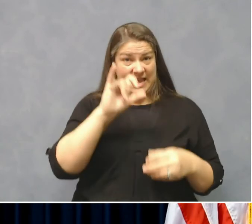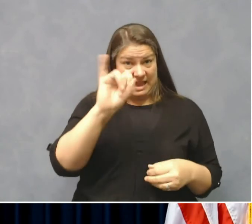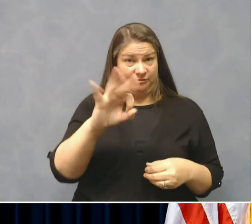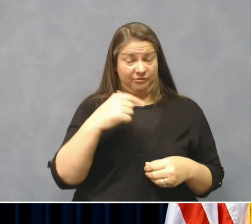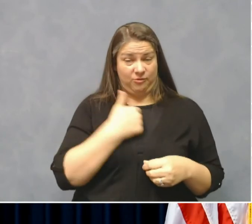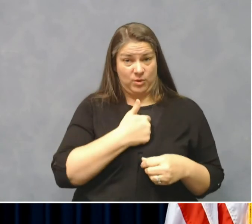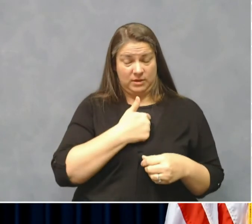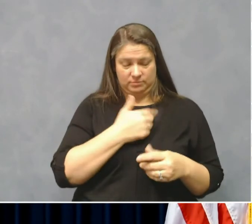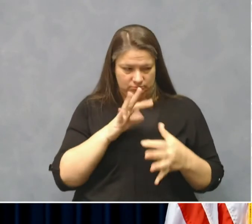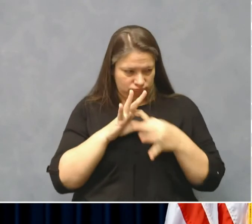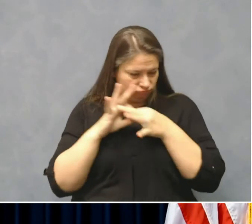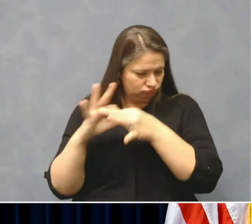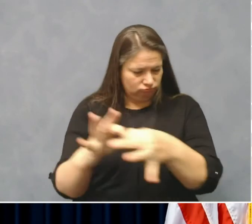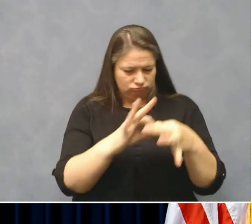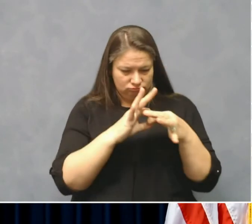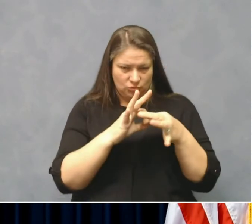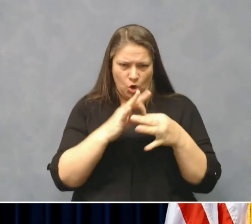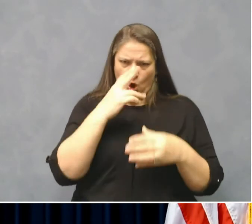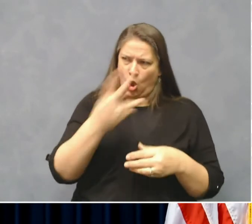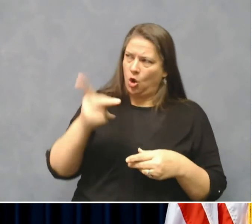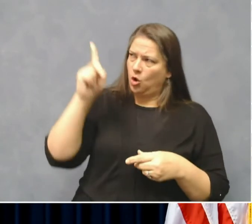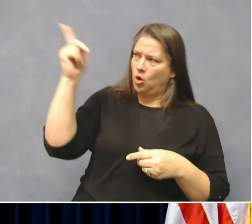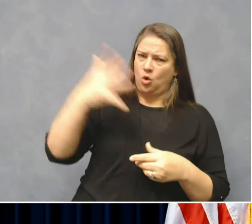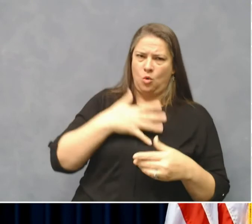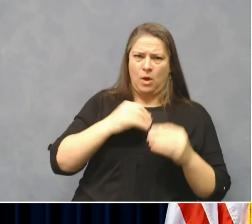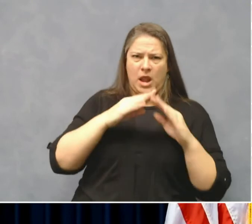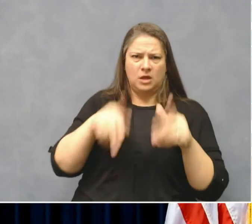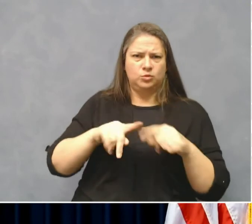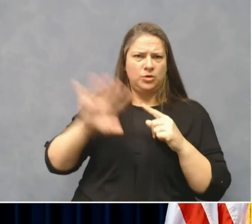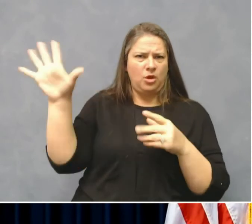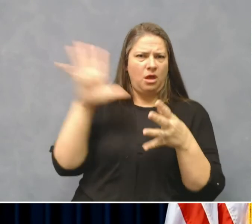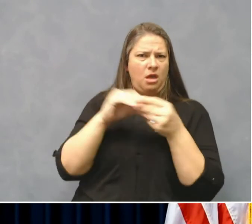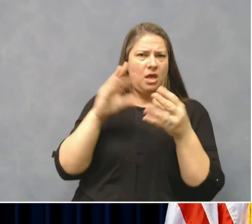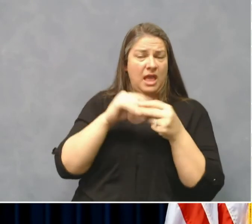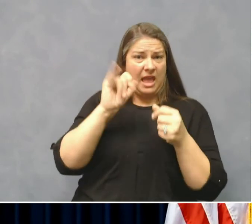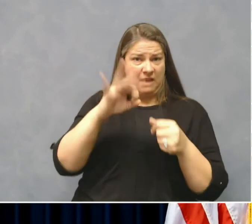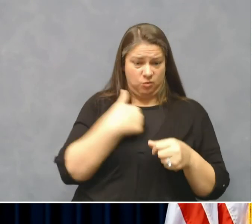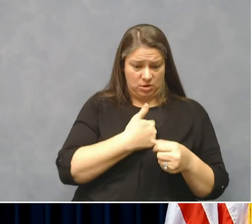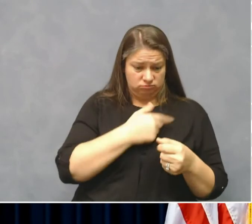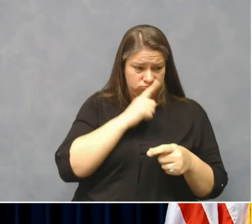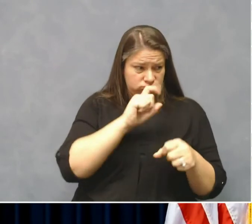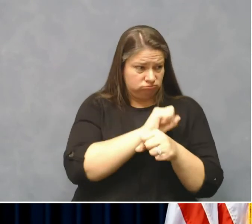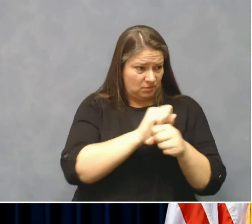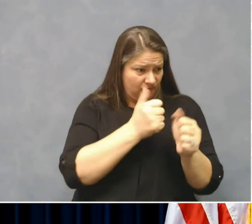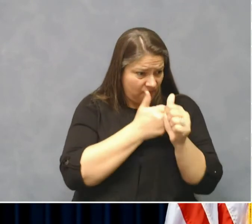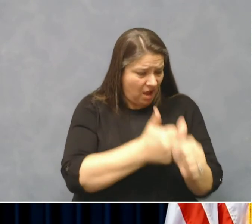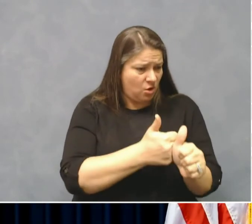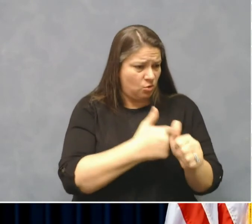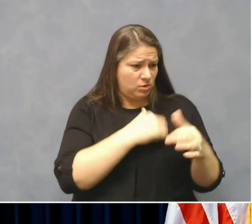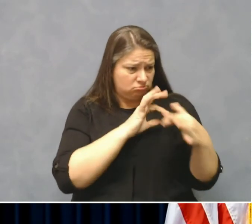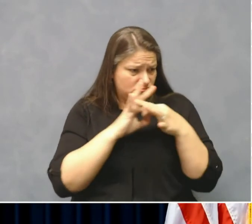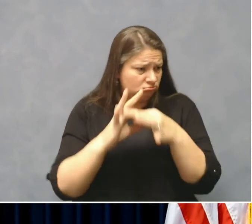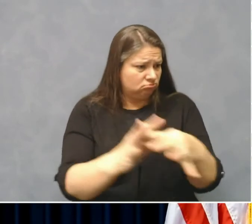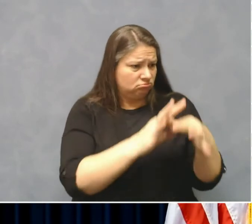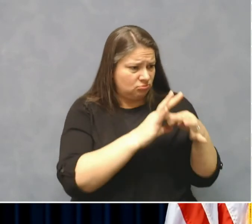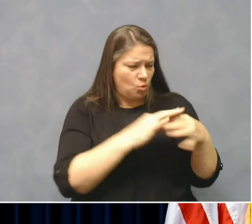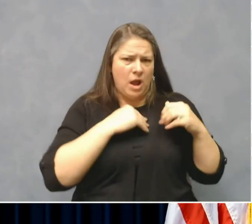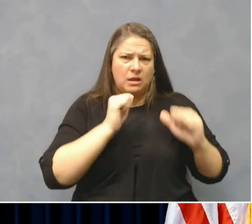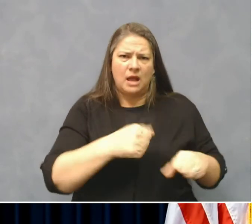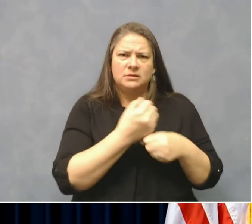What the White House experts say, we can reduce transmission, we can save the people around us, and we can get through this